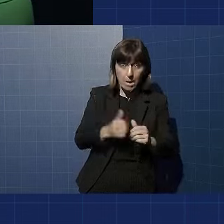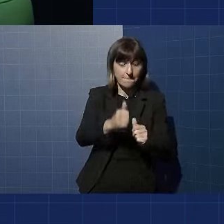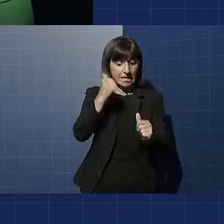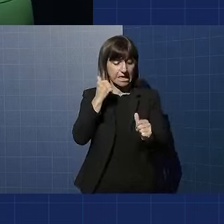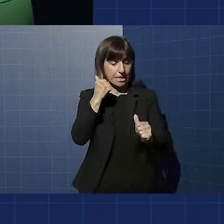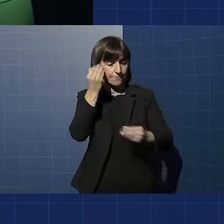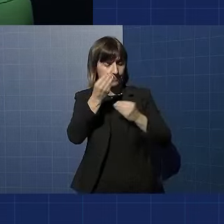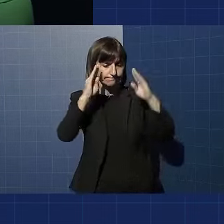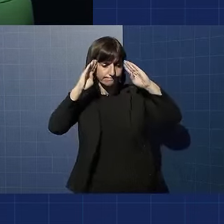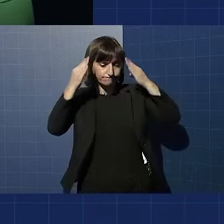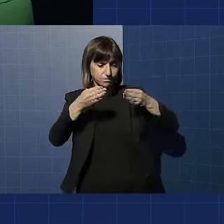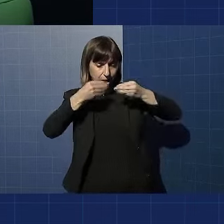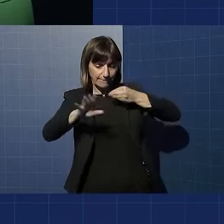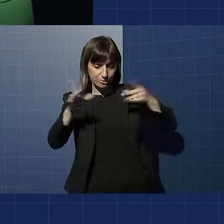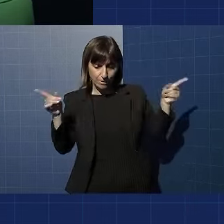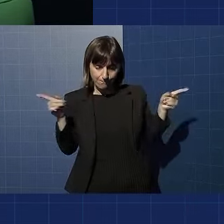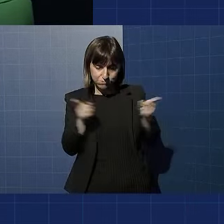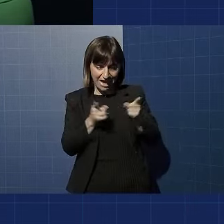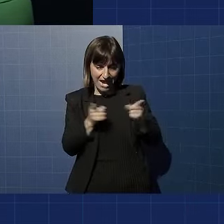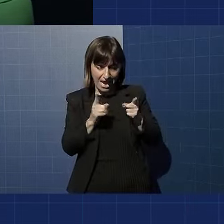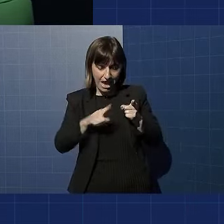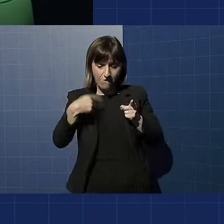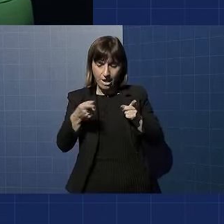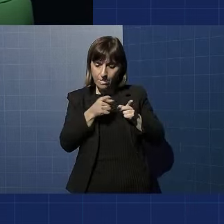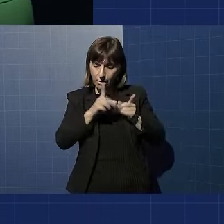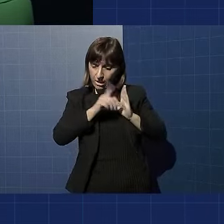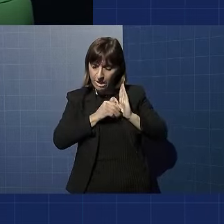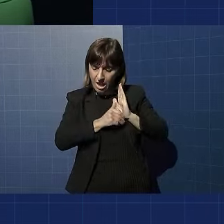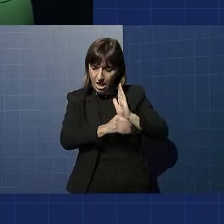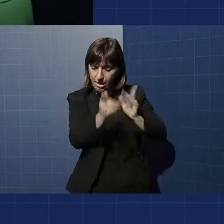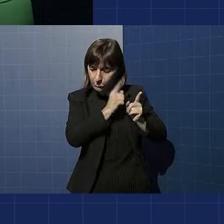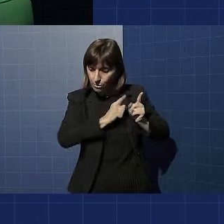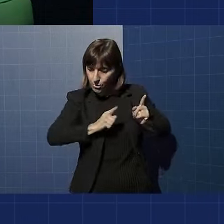knowledge based on that scheme. So, yeah.